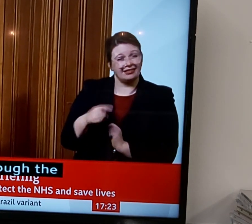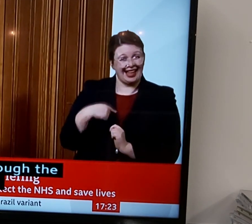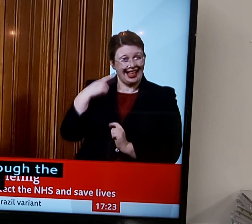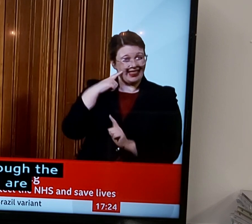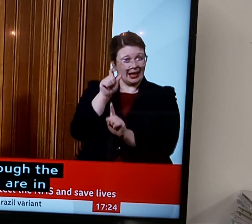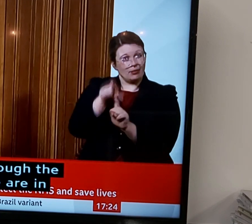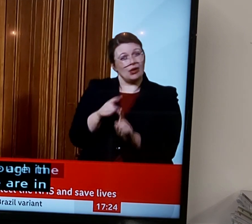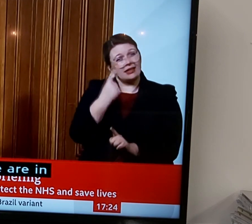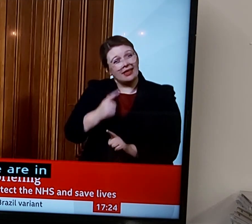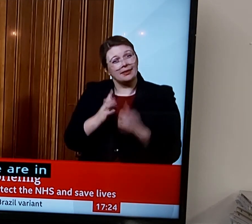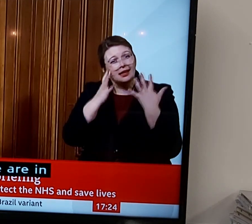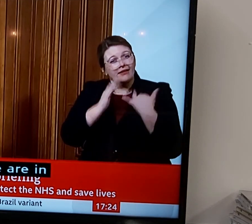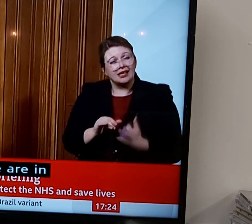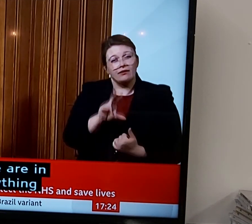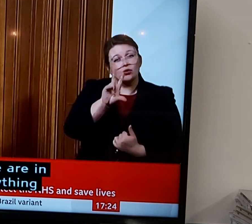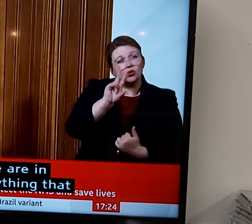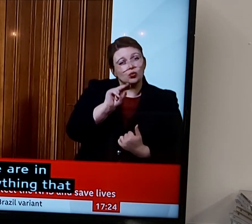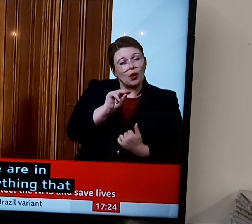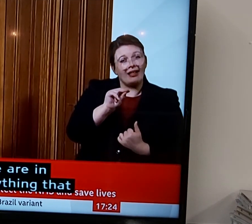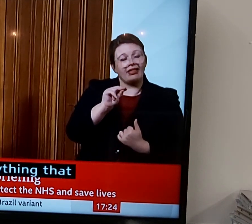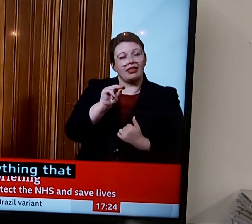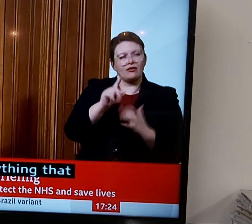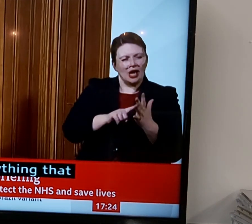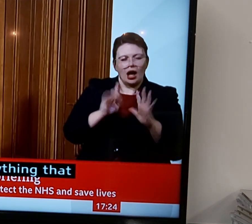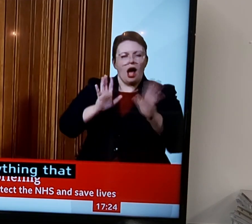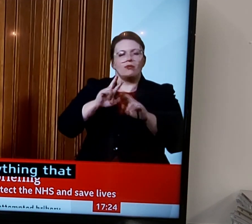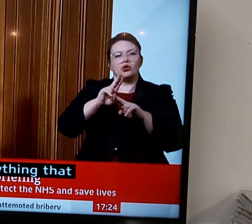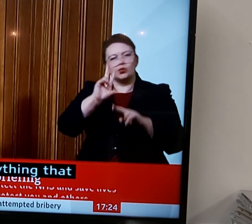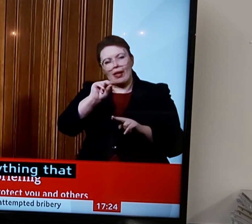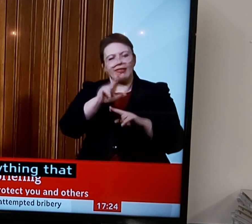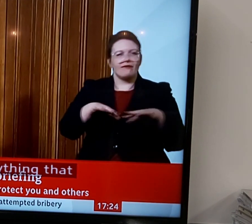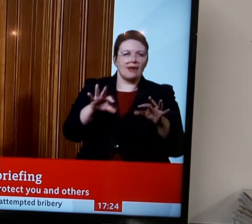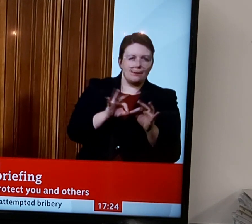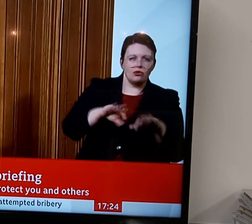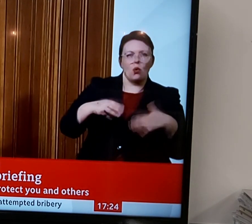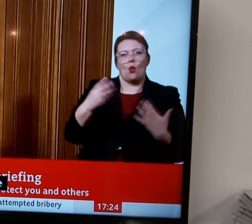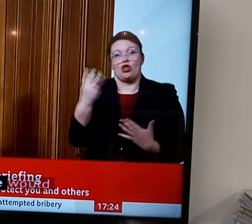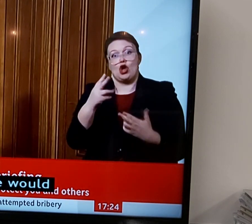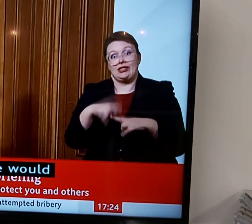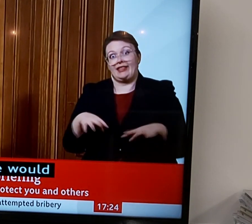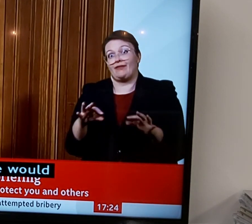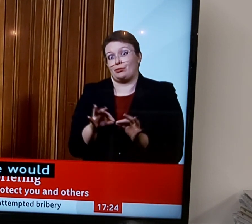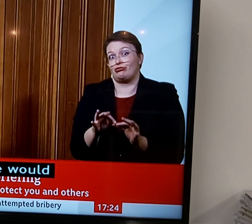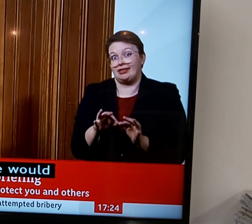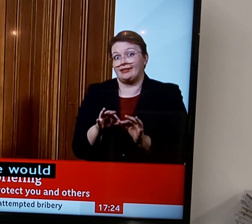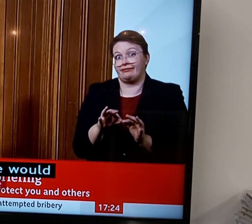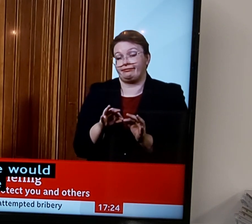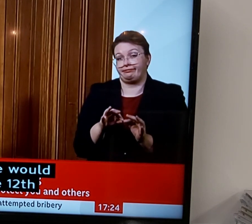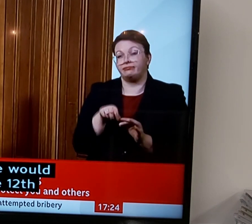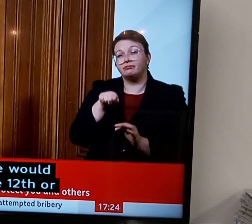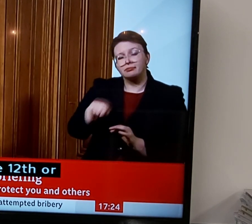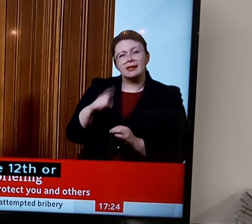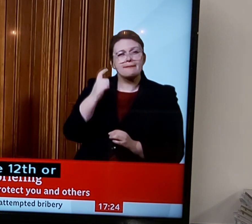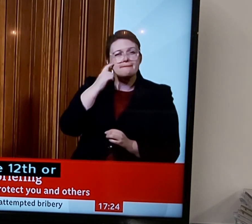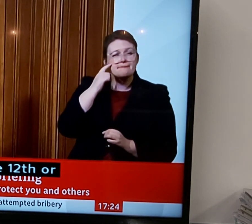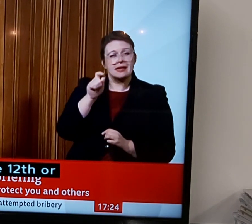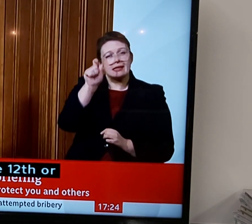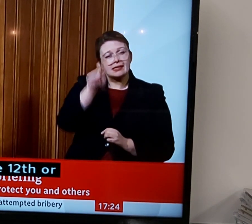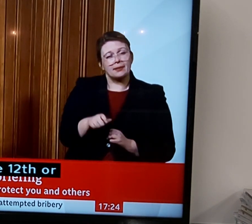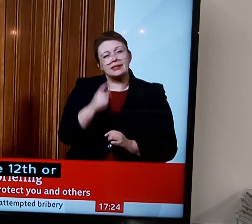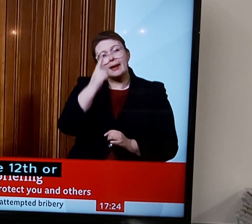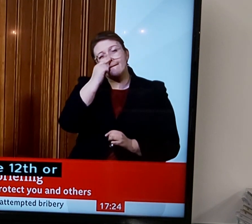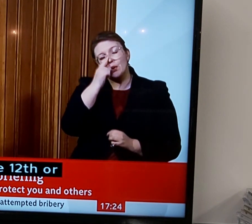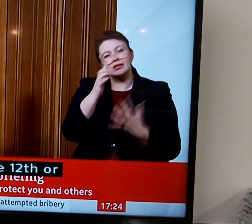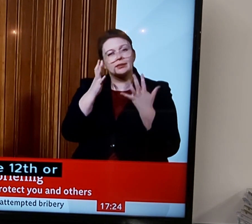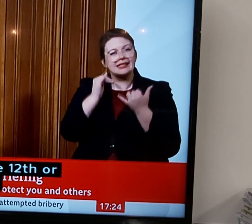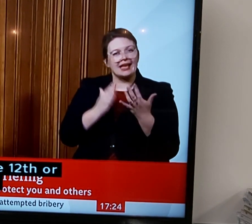test on the 12th or 13th of February. We're especially looking for individuals who may have taken a test through surge